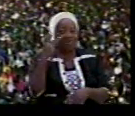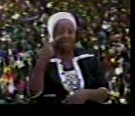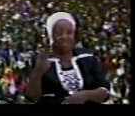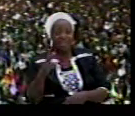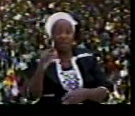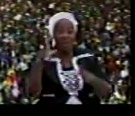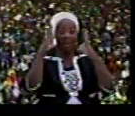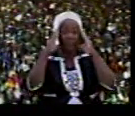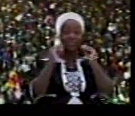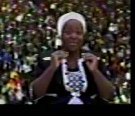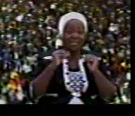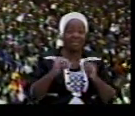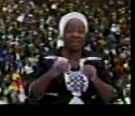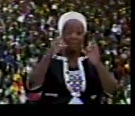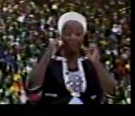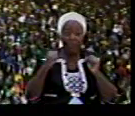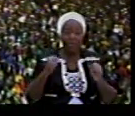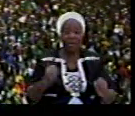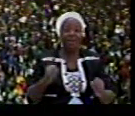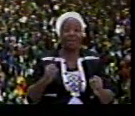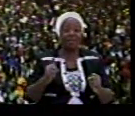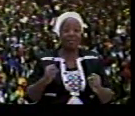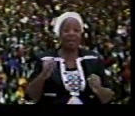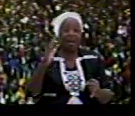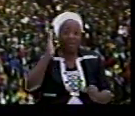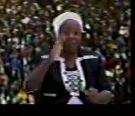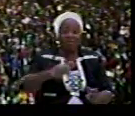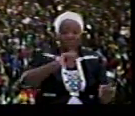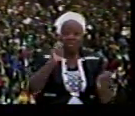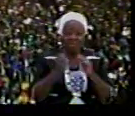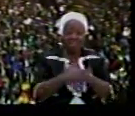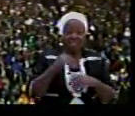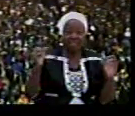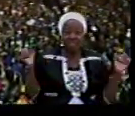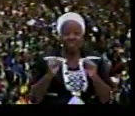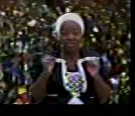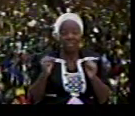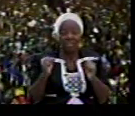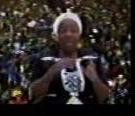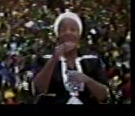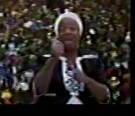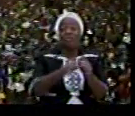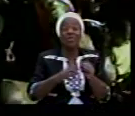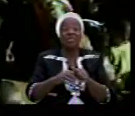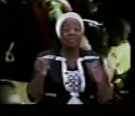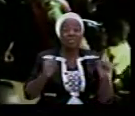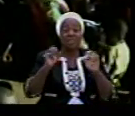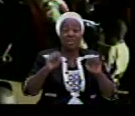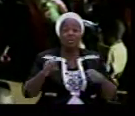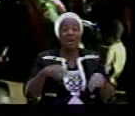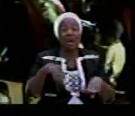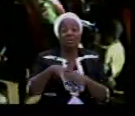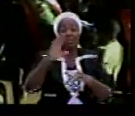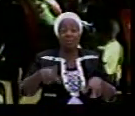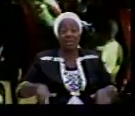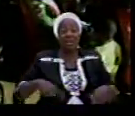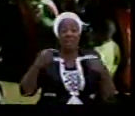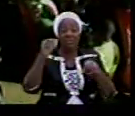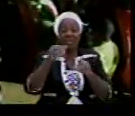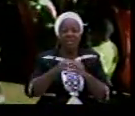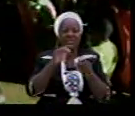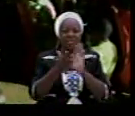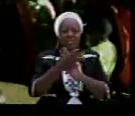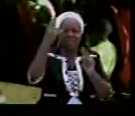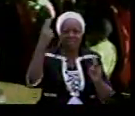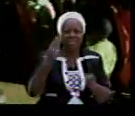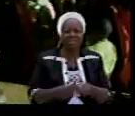and shake everything shakeable out of your life in Jesus' name. Number